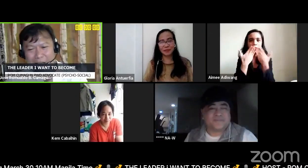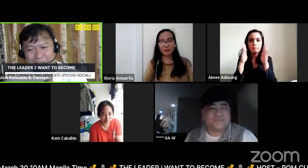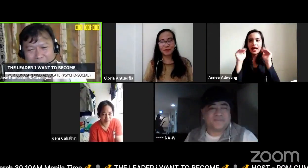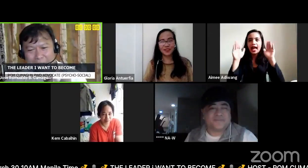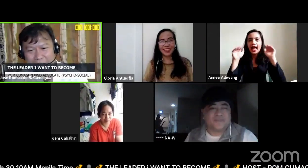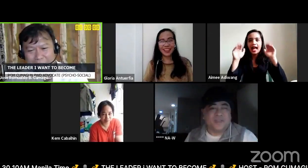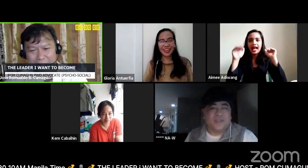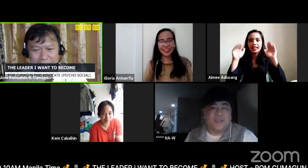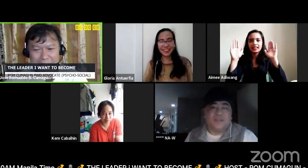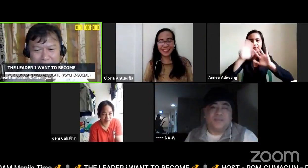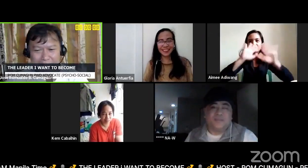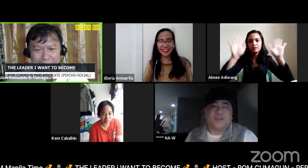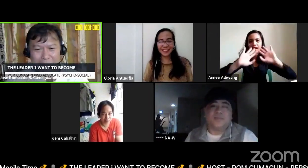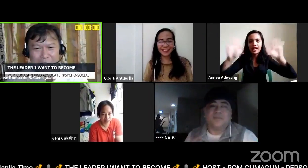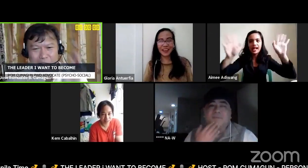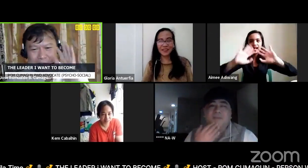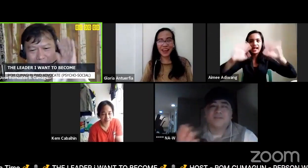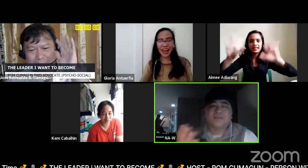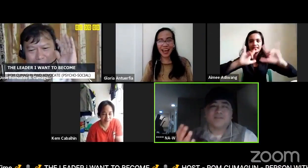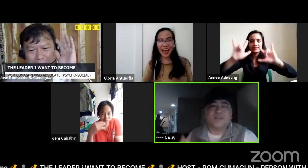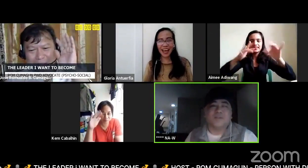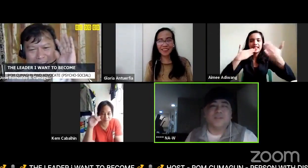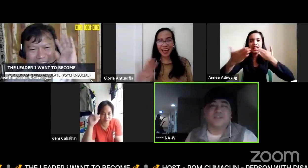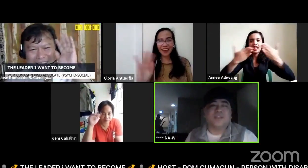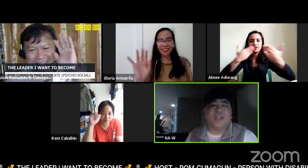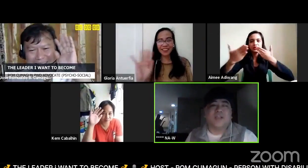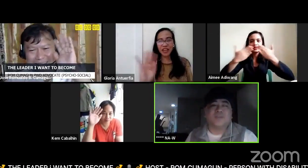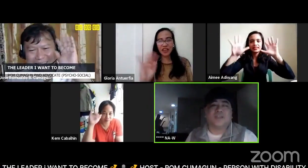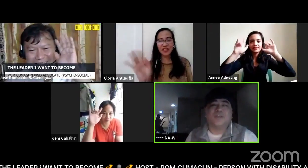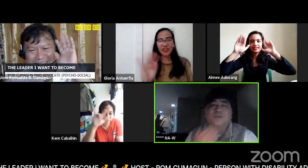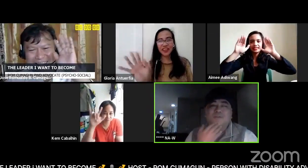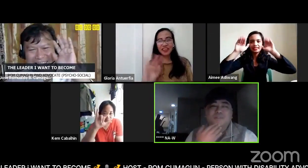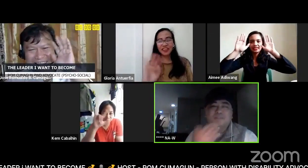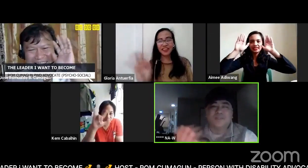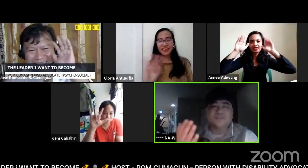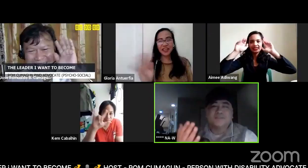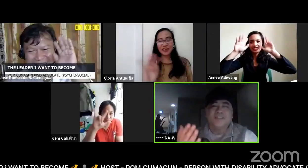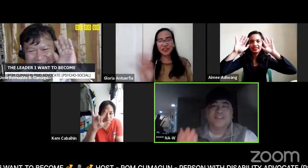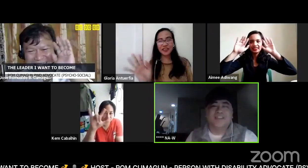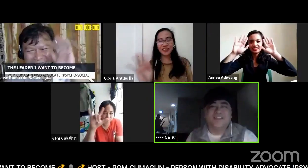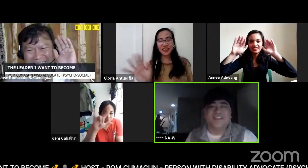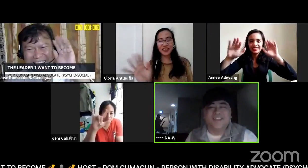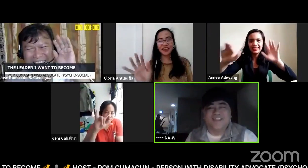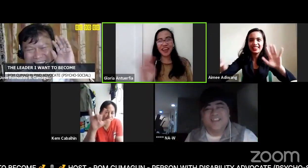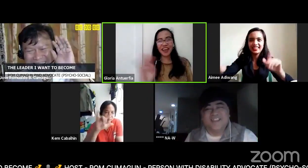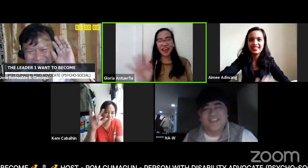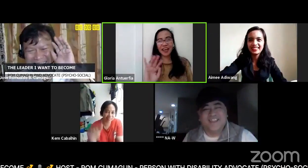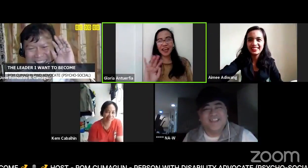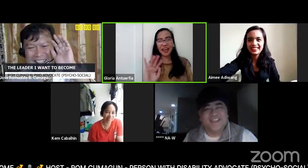now. Goodbye, Yes. everybody. Thank you Maraming so much. salamat. The Bye. only sign Bye. Thank language I you. know is this. Thank you.